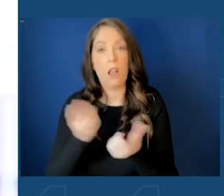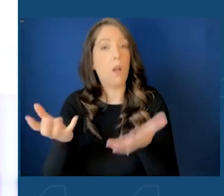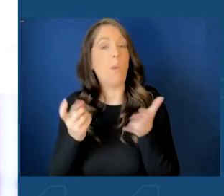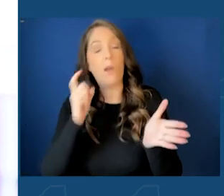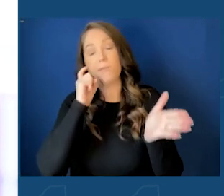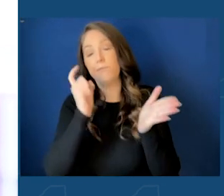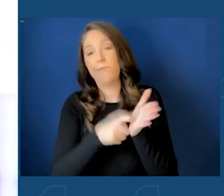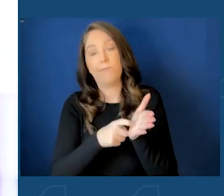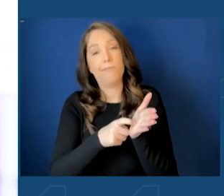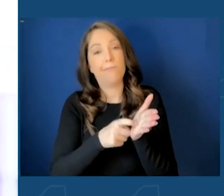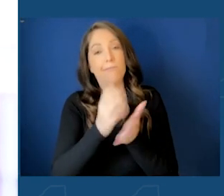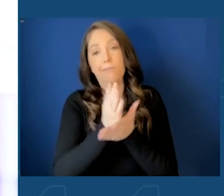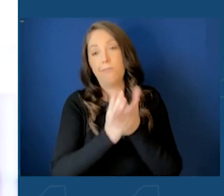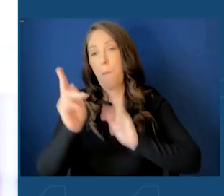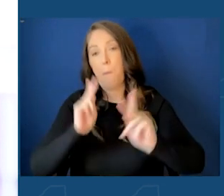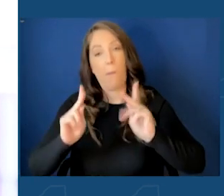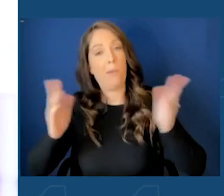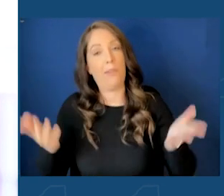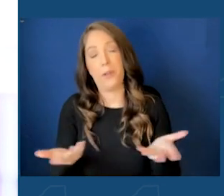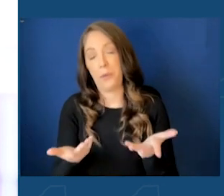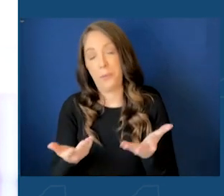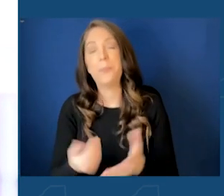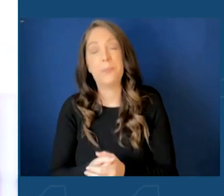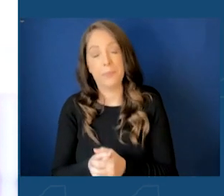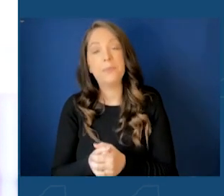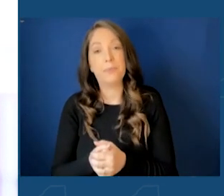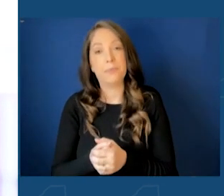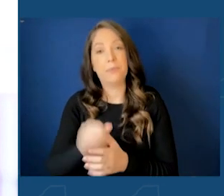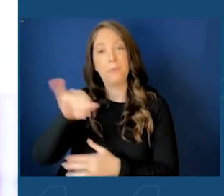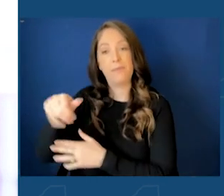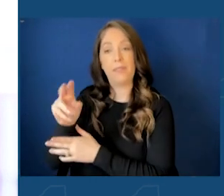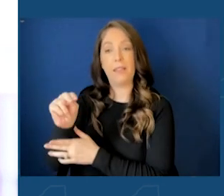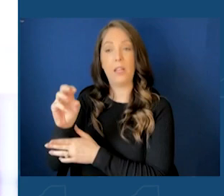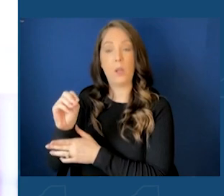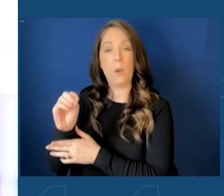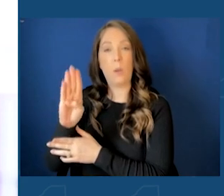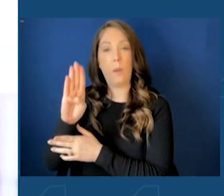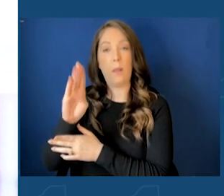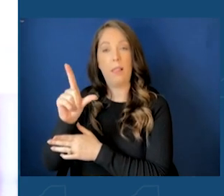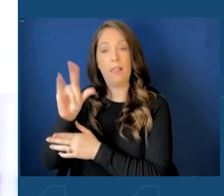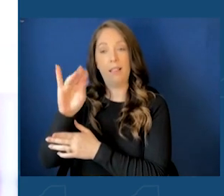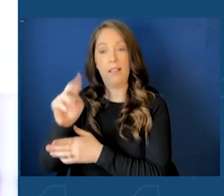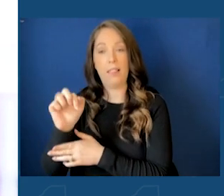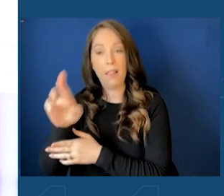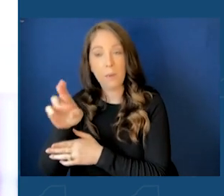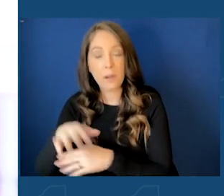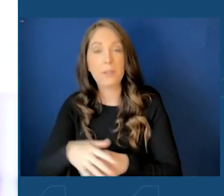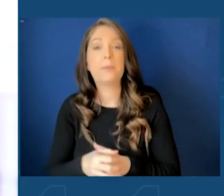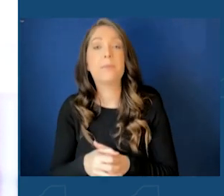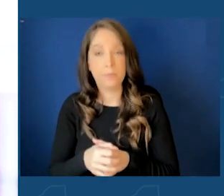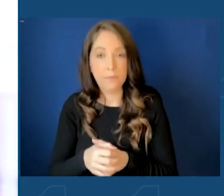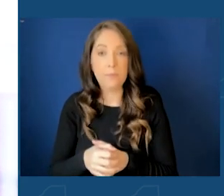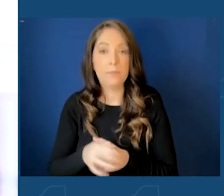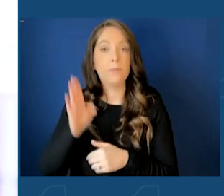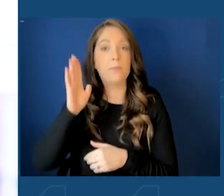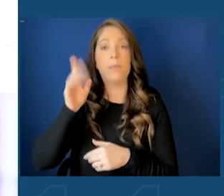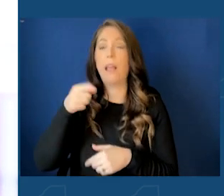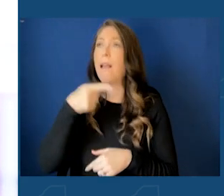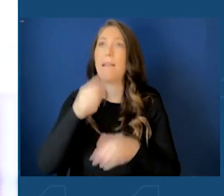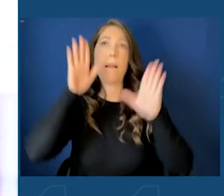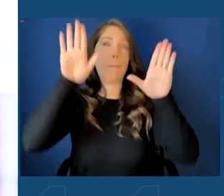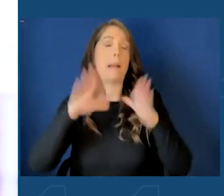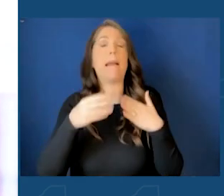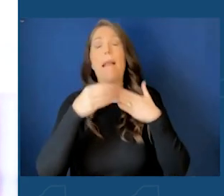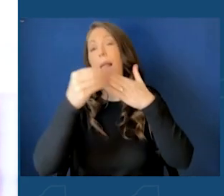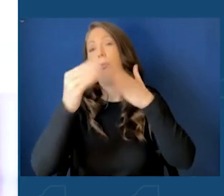of the individuals who are here, starting with Jano Lieber. He'll be speaking shortly, but what an amazing leader, helping